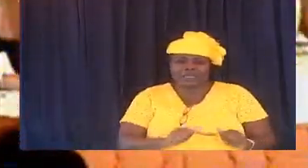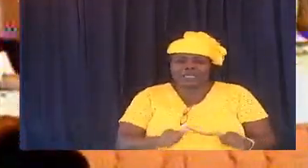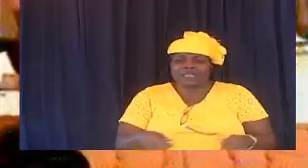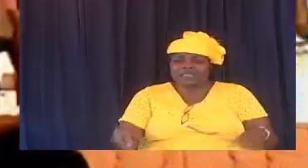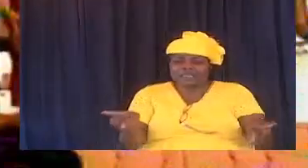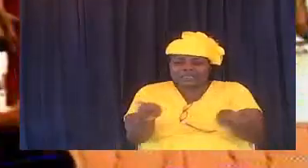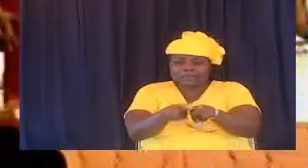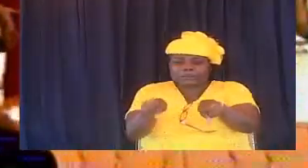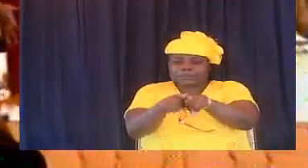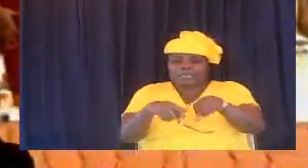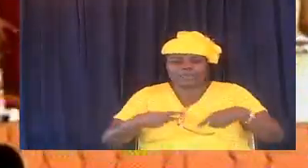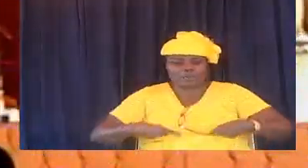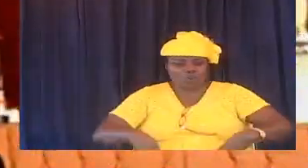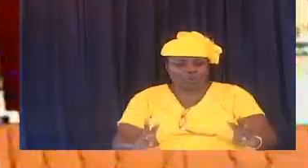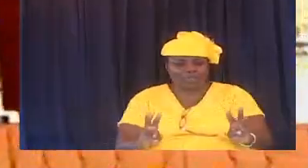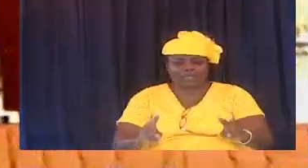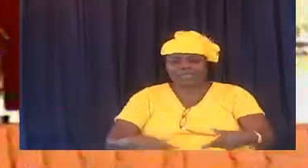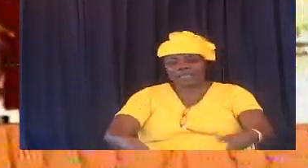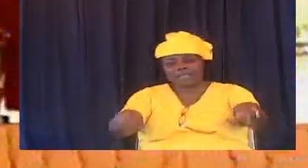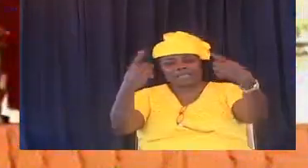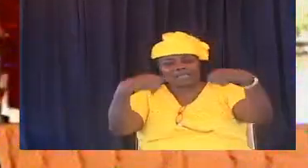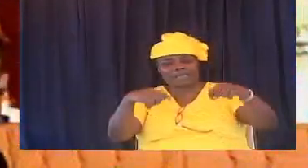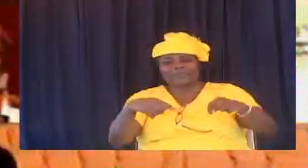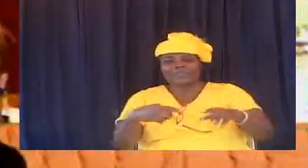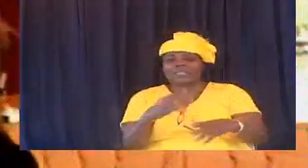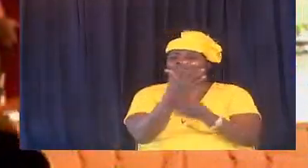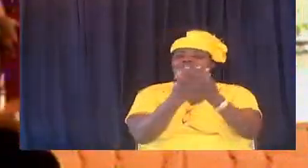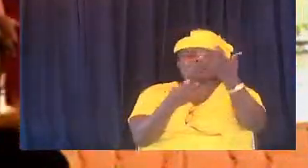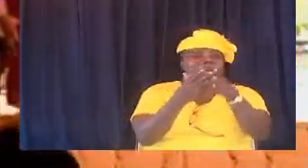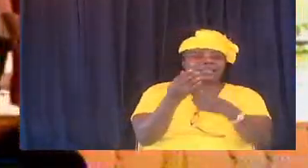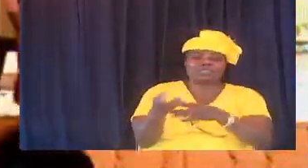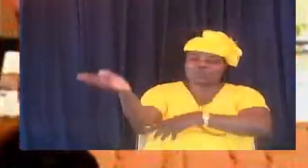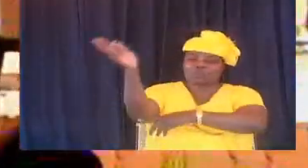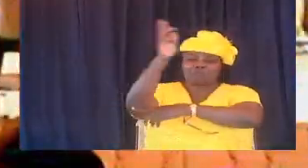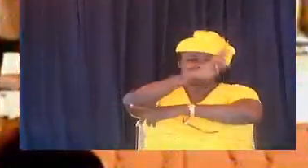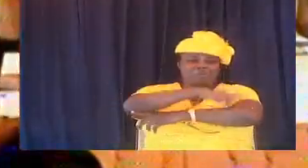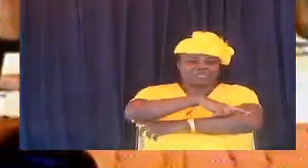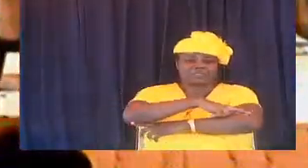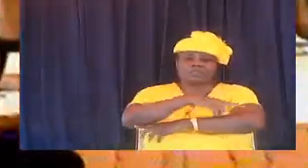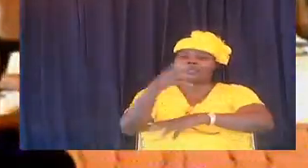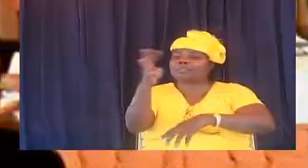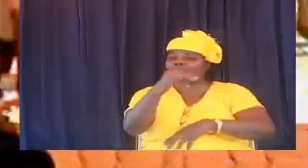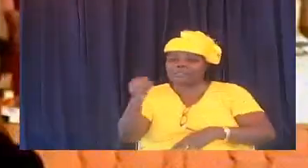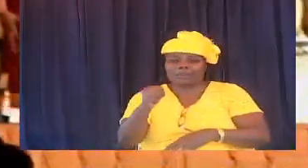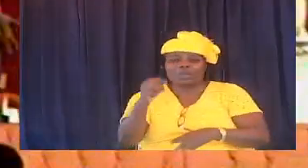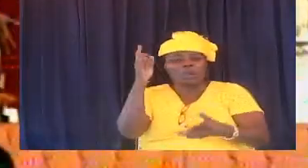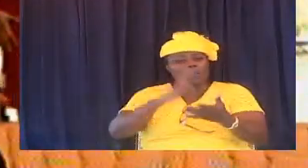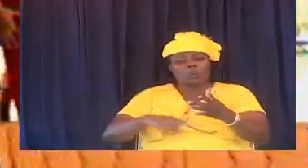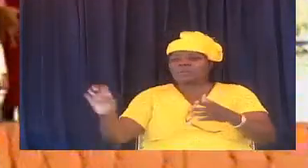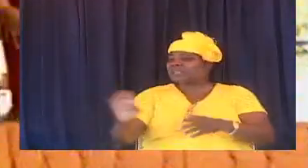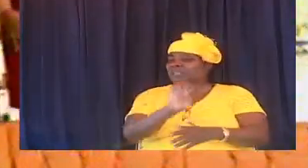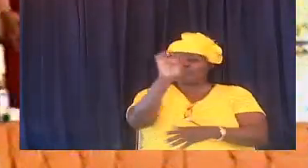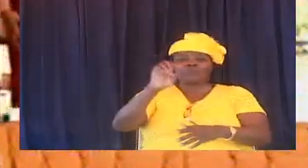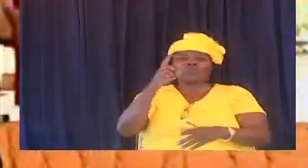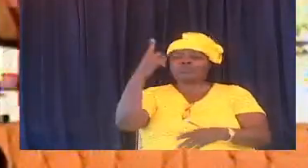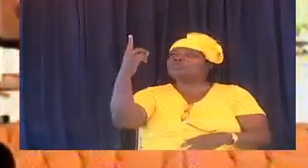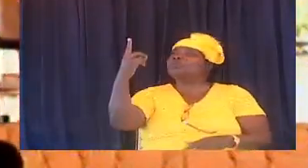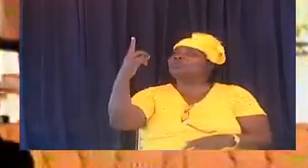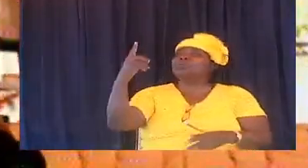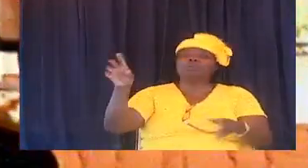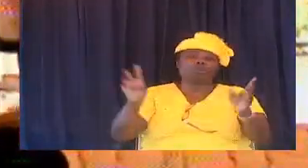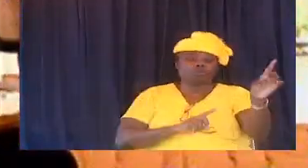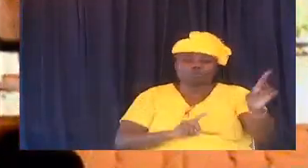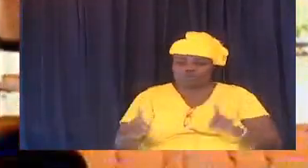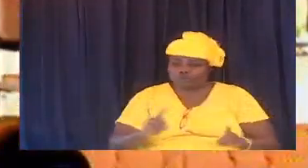right now, God, for the moderator, that your hands will rest upon him mightily. Oh, God, that whatever he do, how he leads the service, will be,